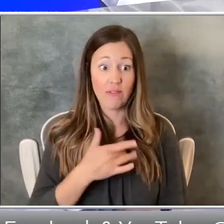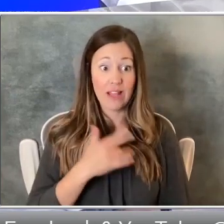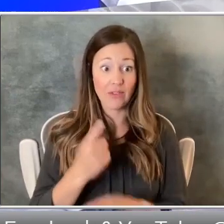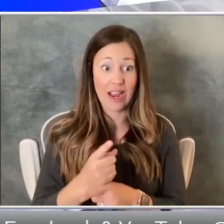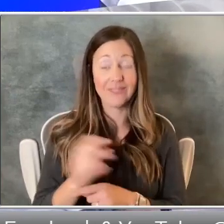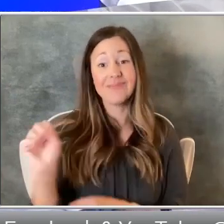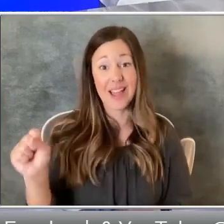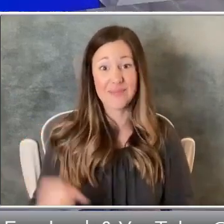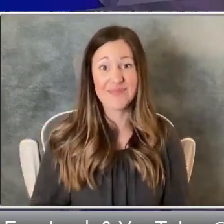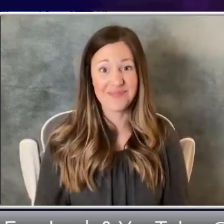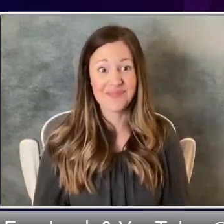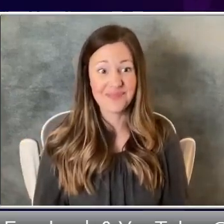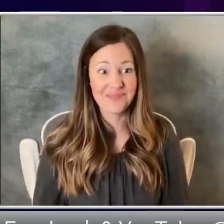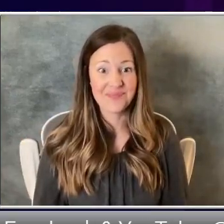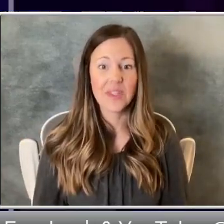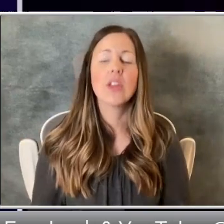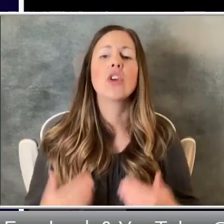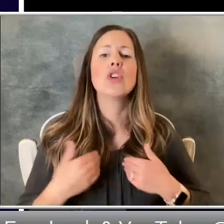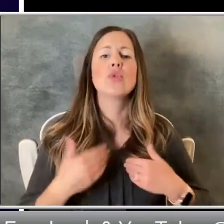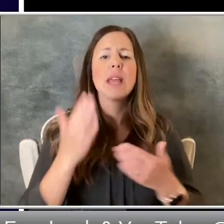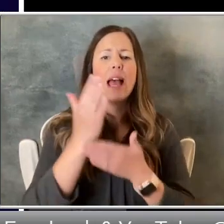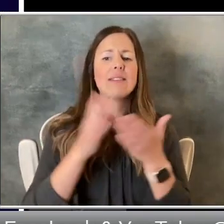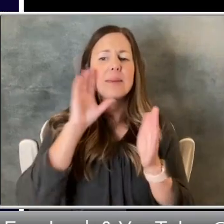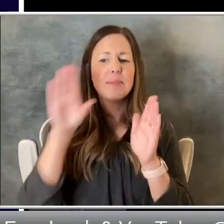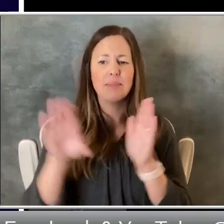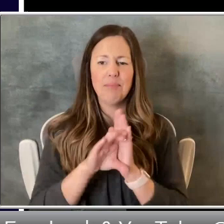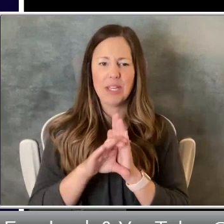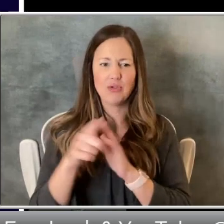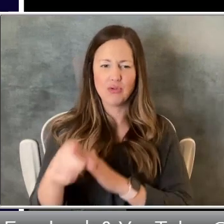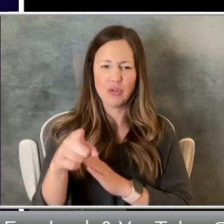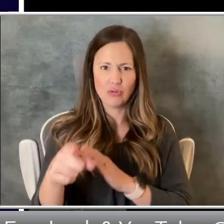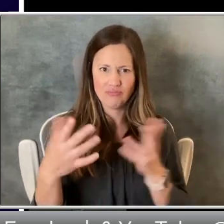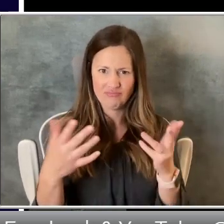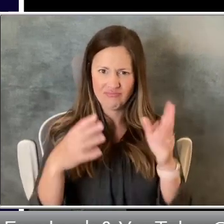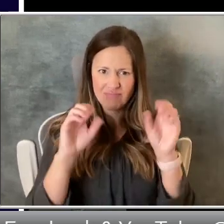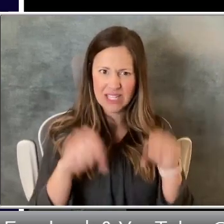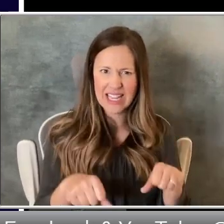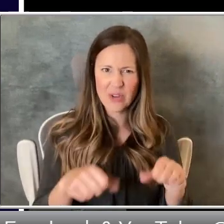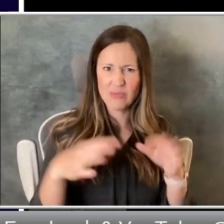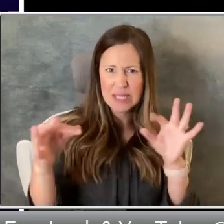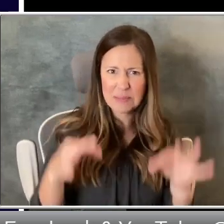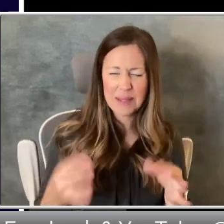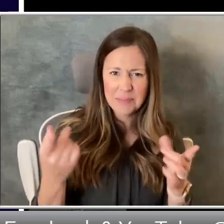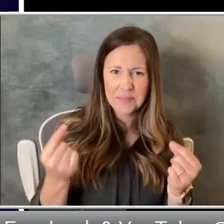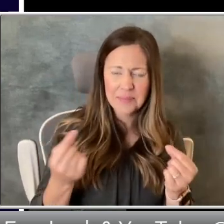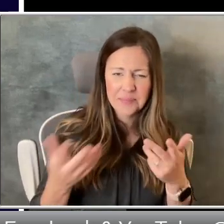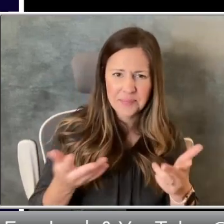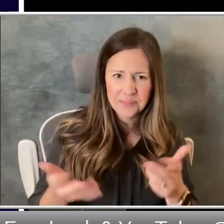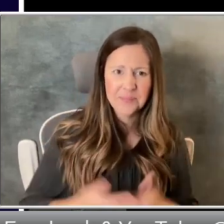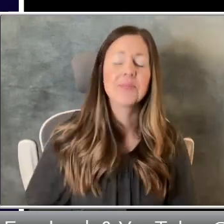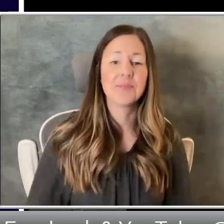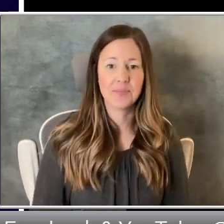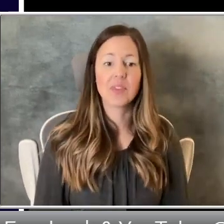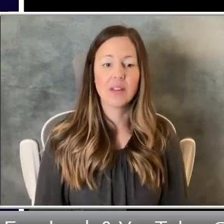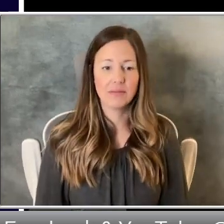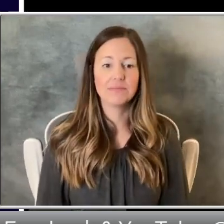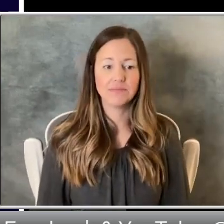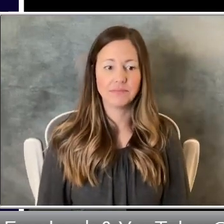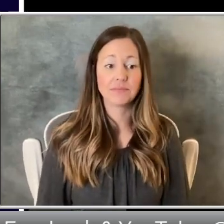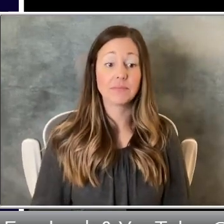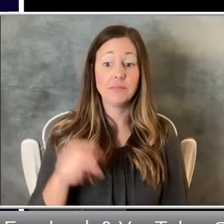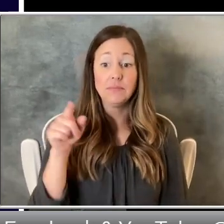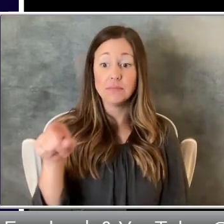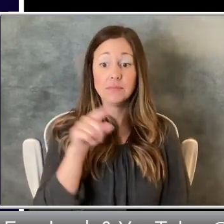have some scans taken of Brittany's heart that you've shared with us. Can you tell us what we're looking at here? Yeah, so these images